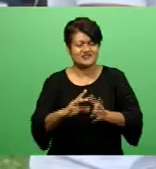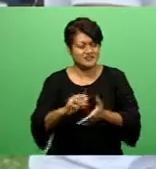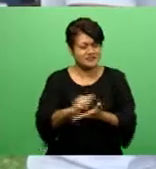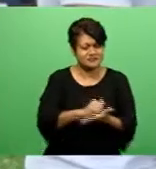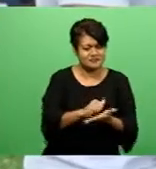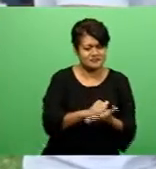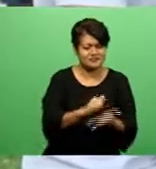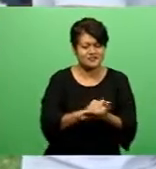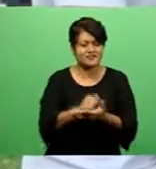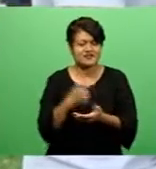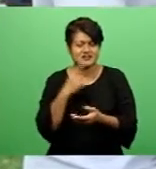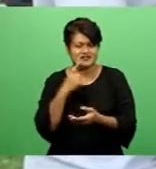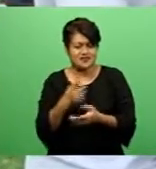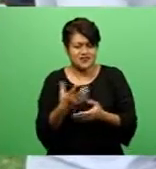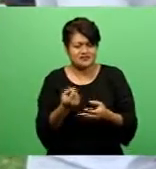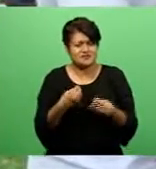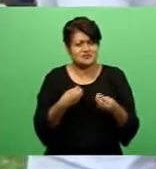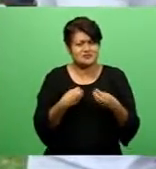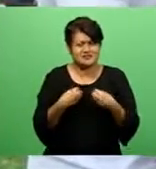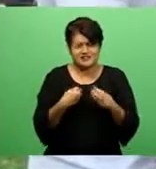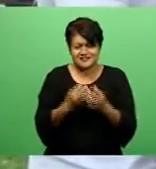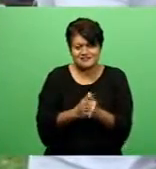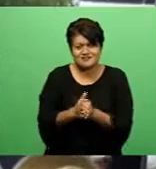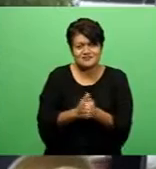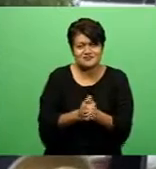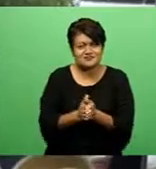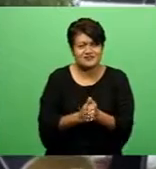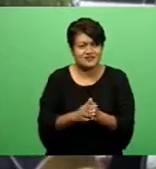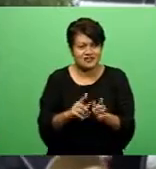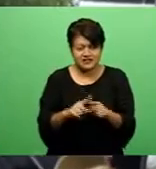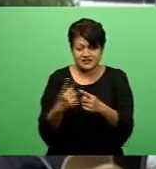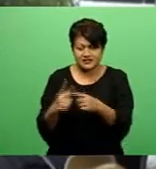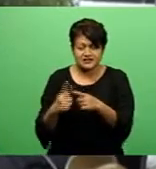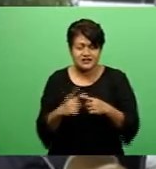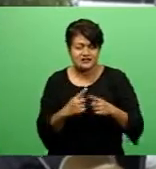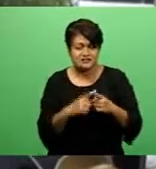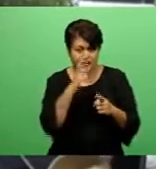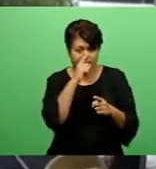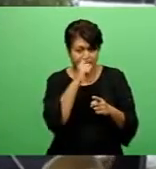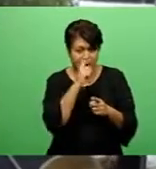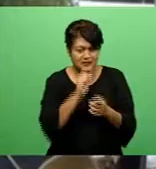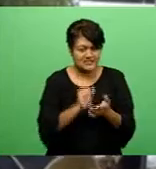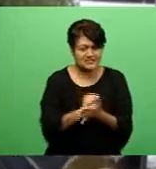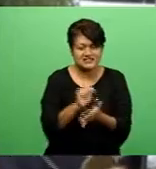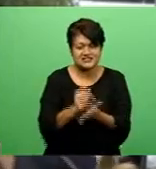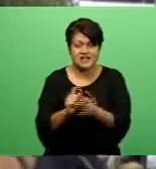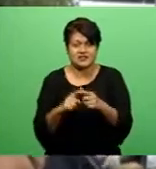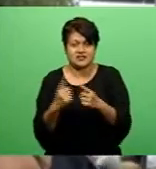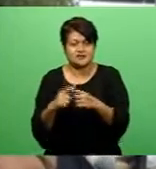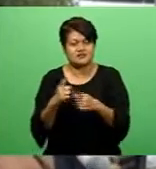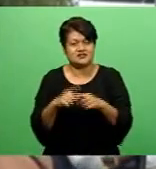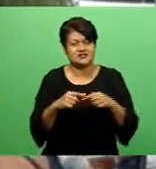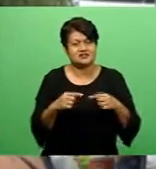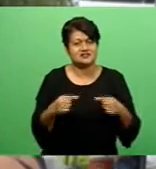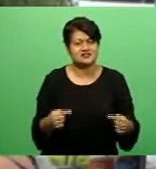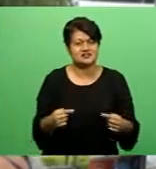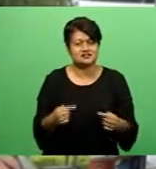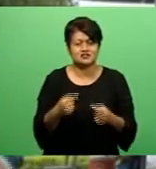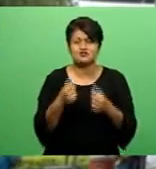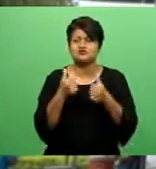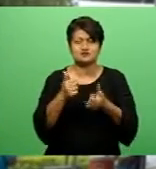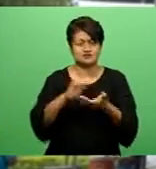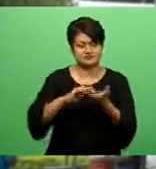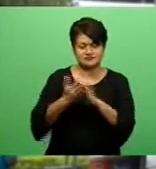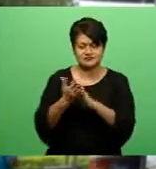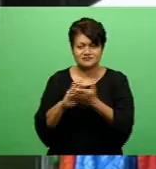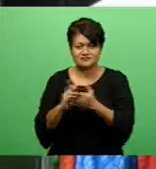a business they're passionate about. We have a lot of different vendors with a lot of things that they're selling, and I think it's great for the community to come out